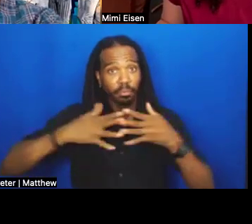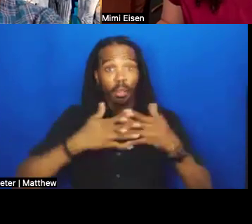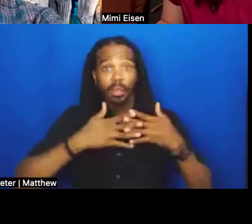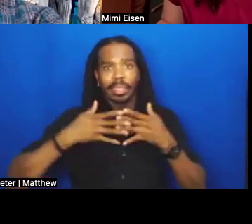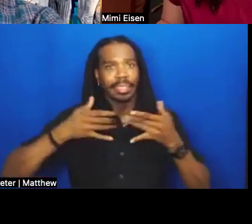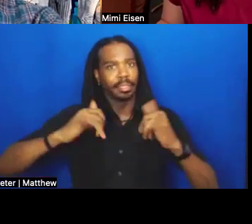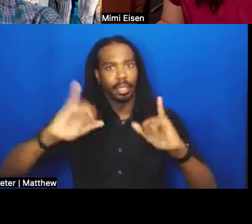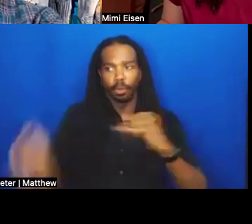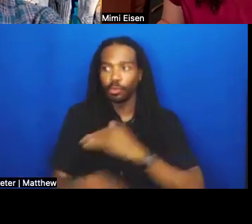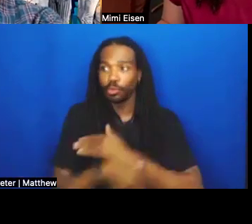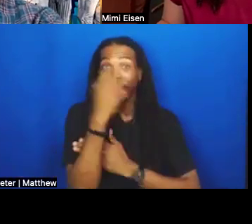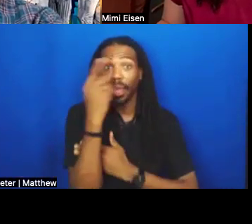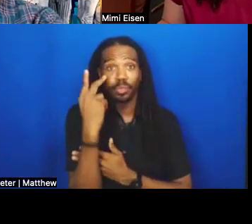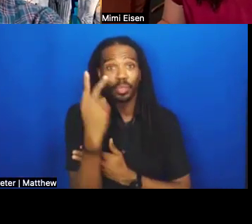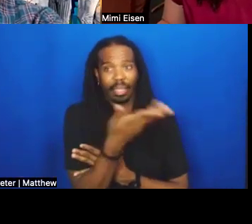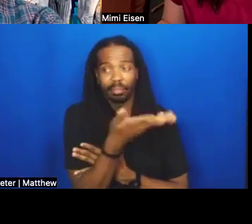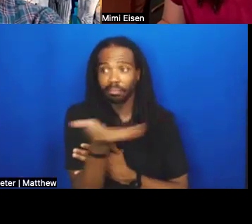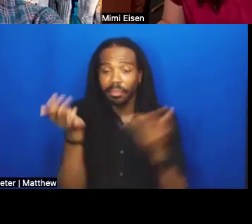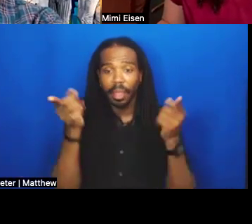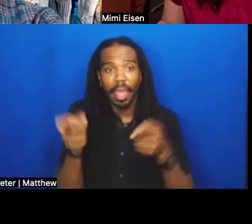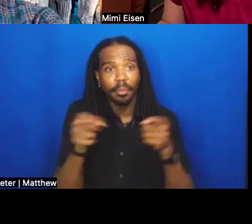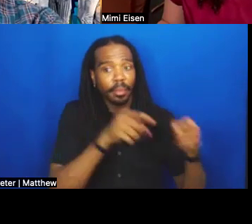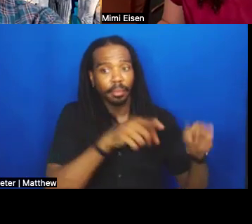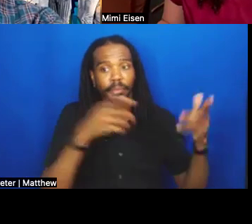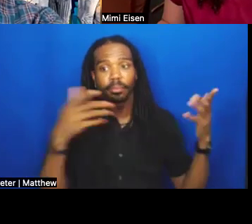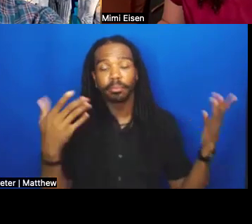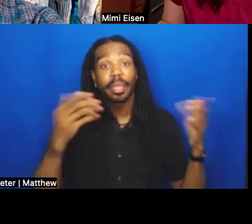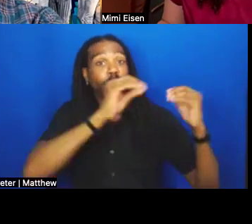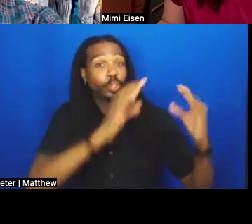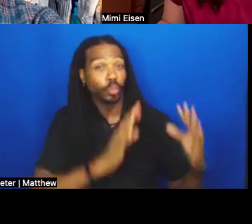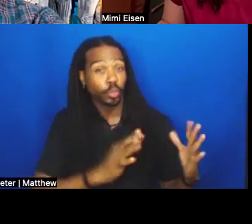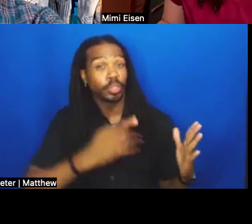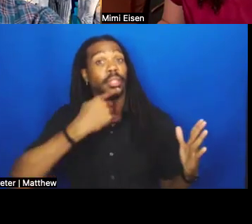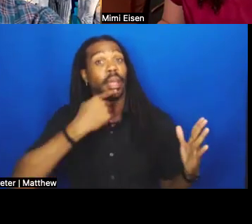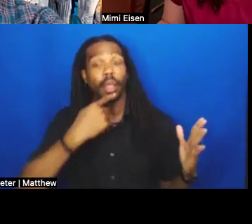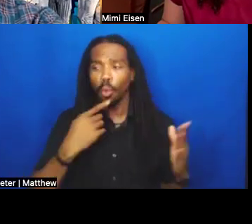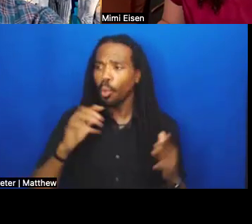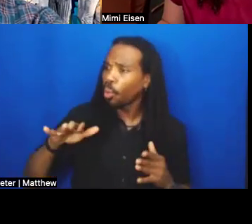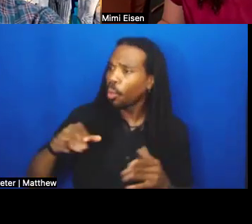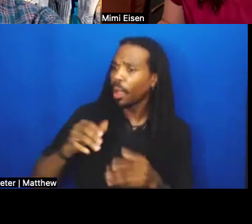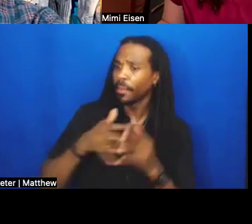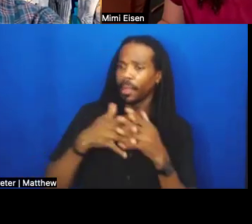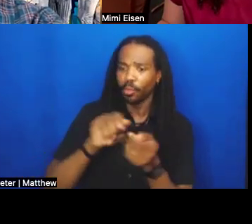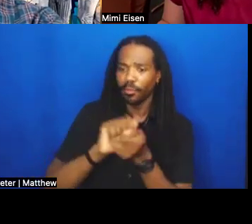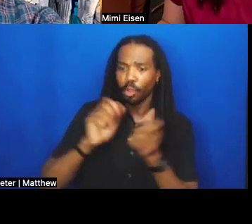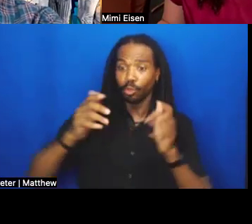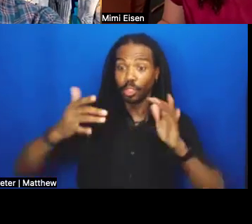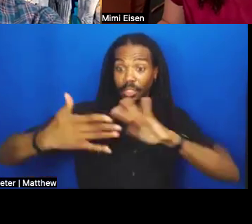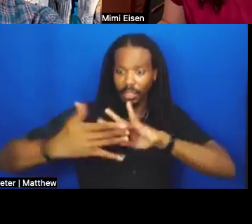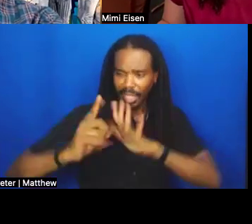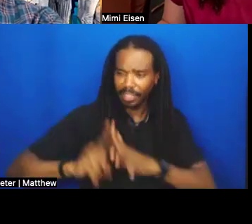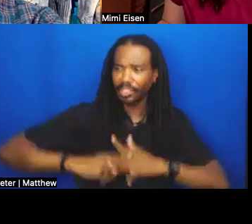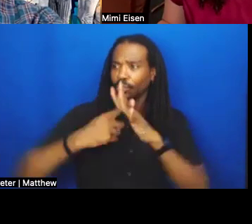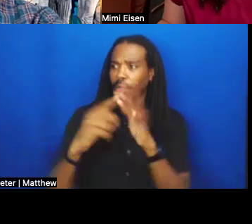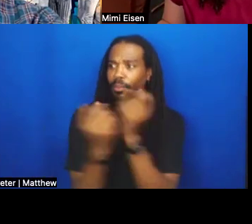when teachers teach about the American Revolution as the beginning of freedom and leave out the perspective of those